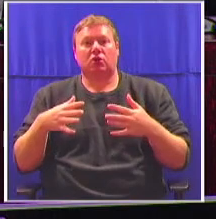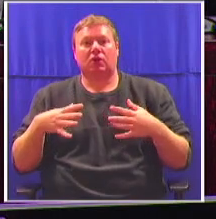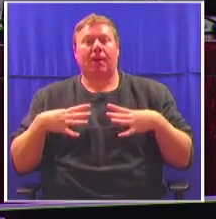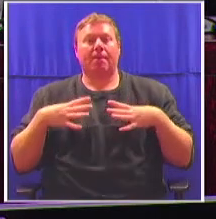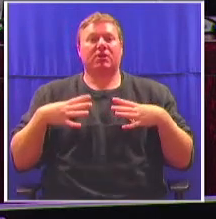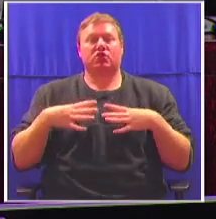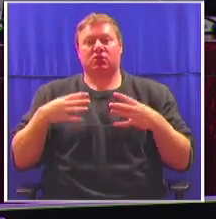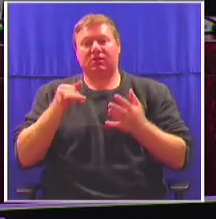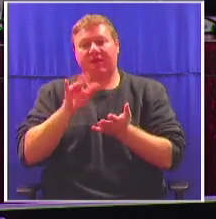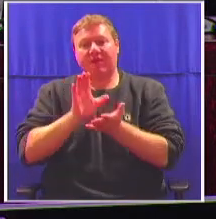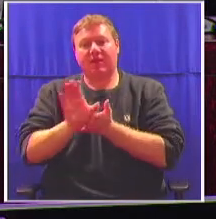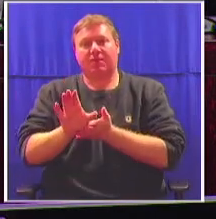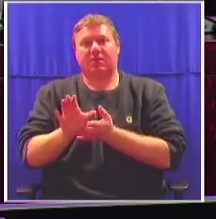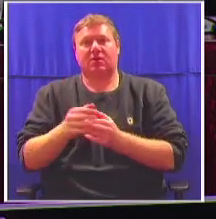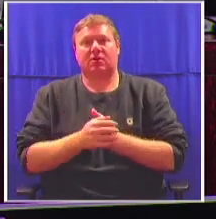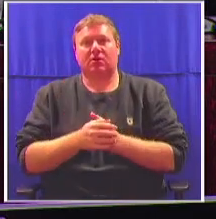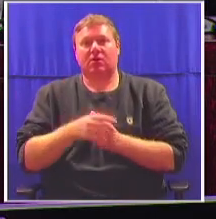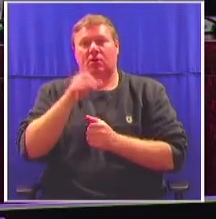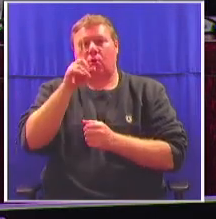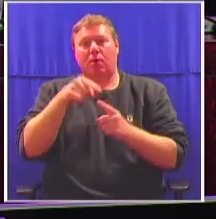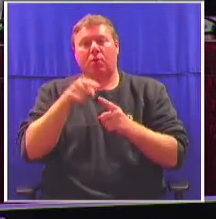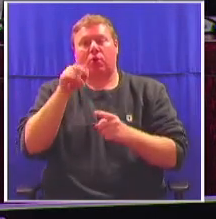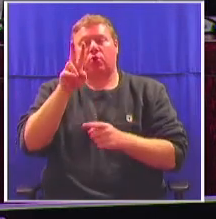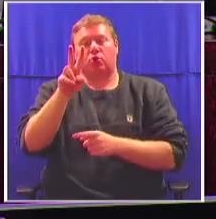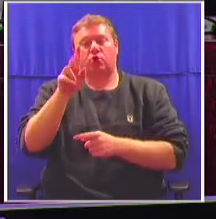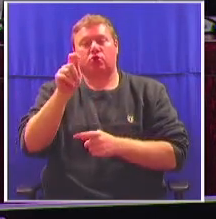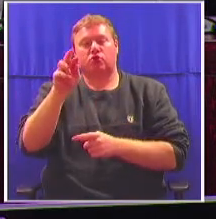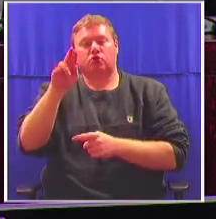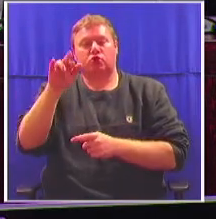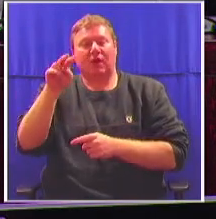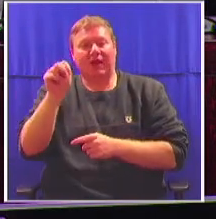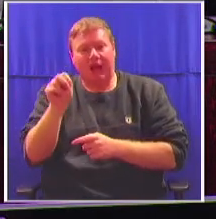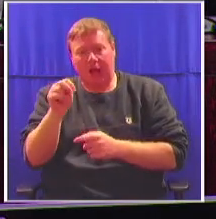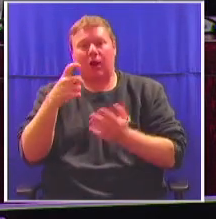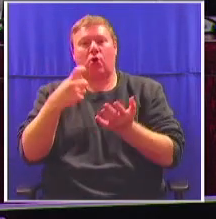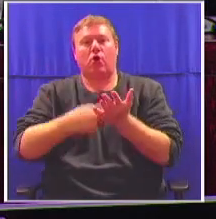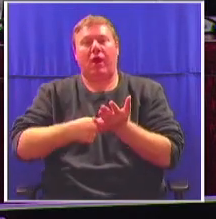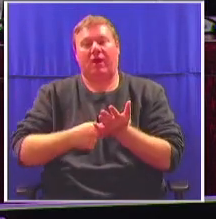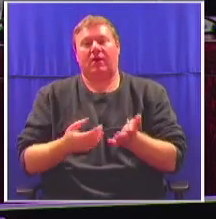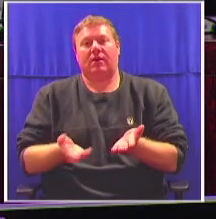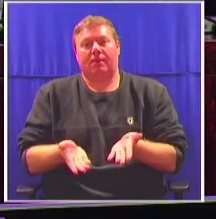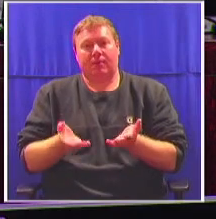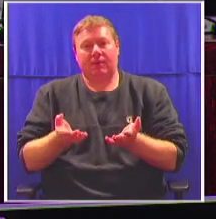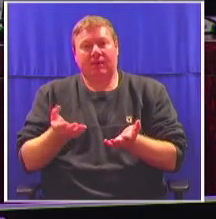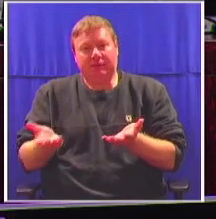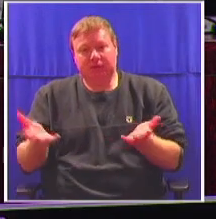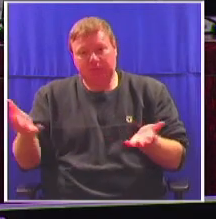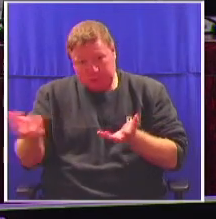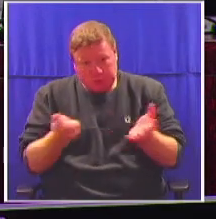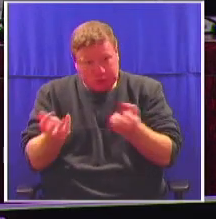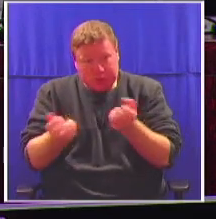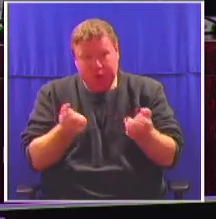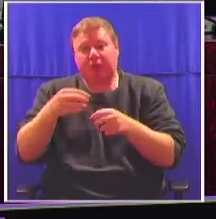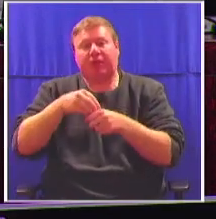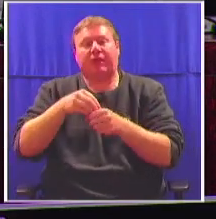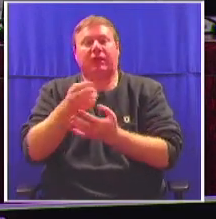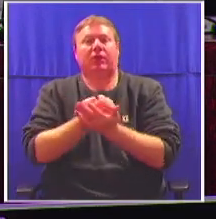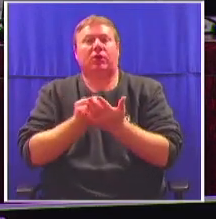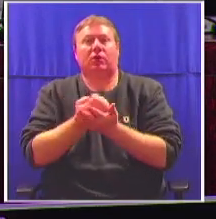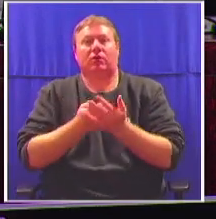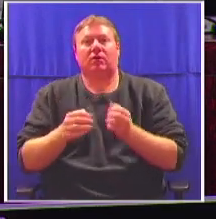investment drive to raise 1.2 trillion rand in new investment in our economy. As the